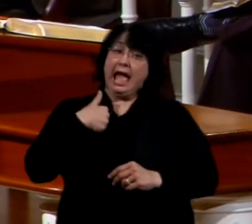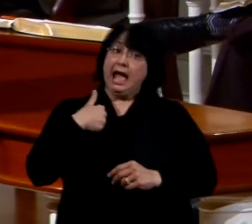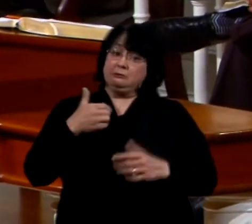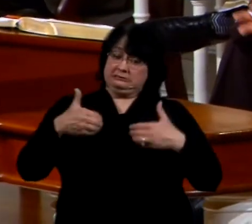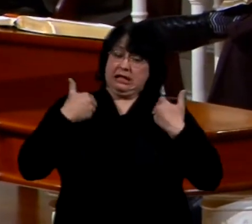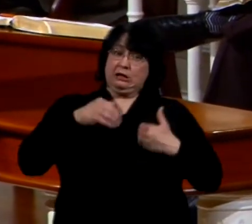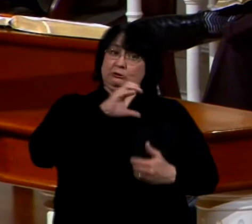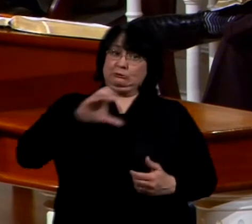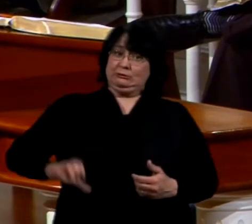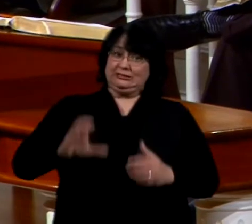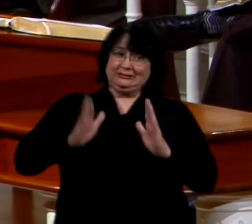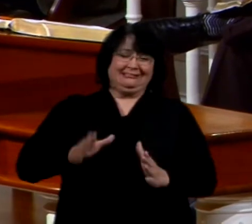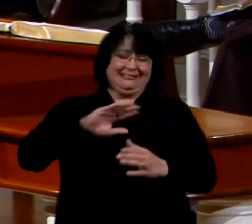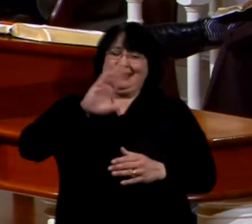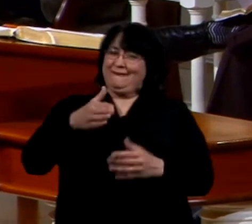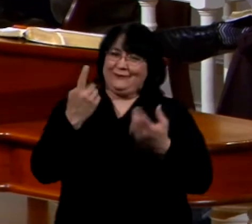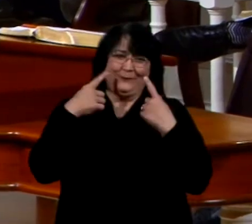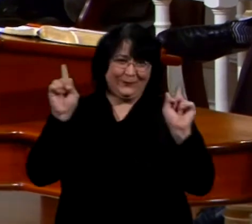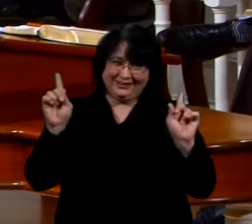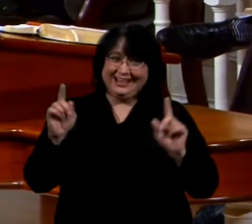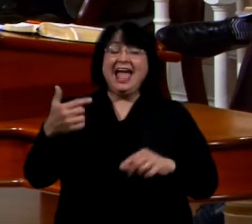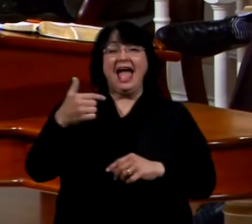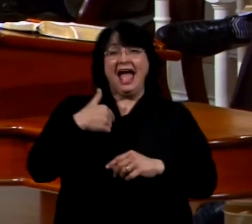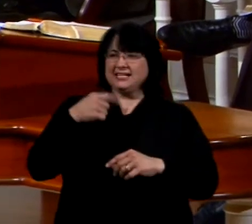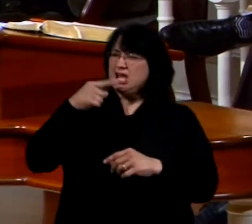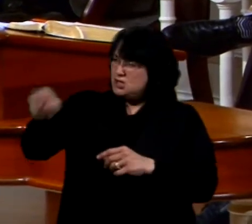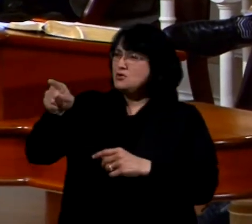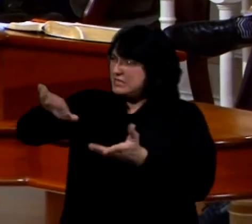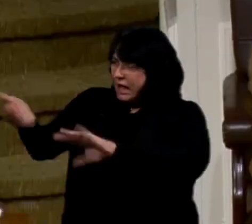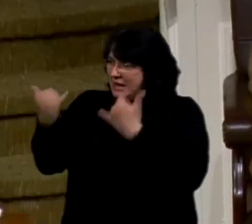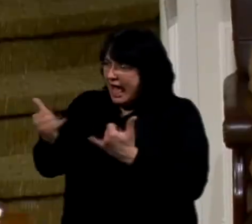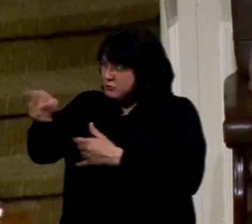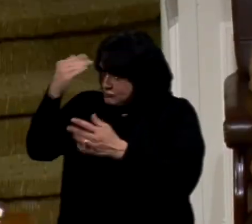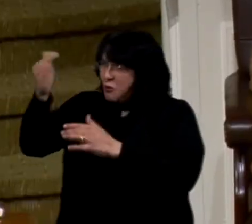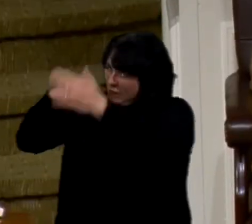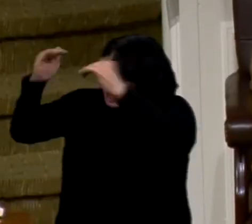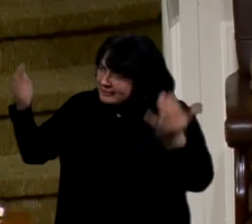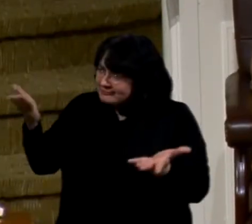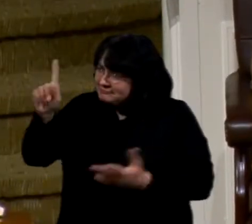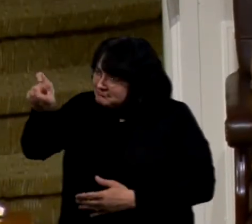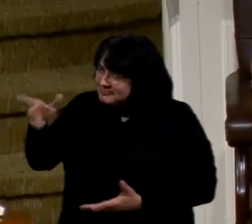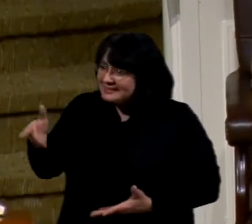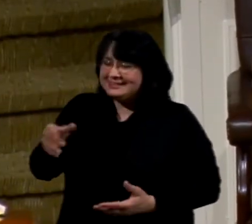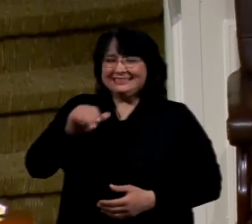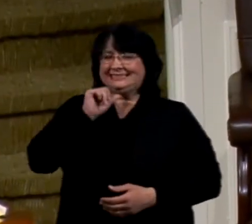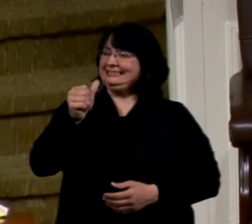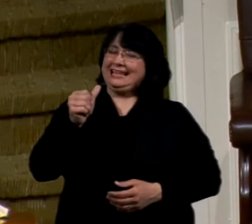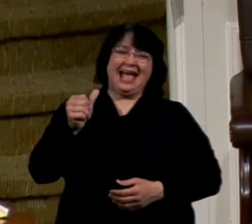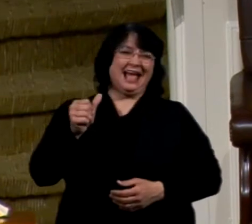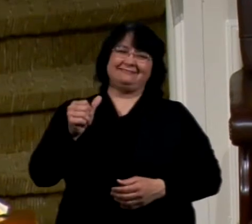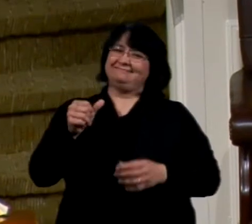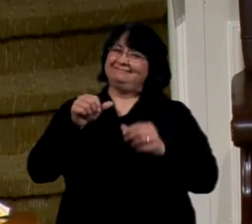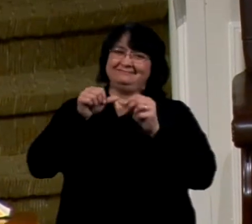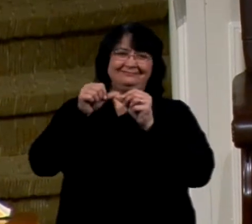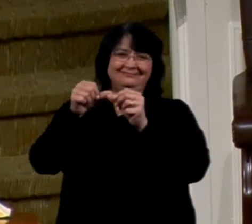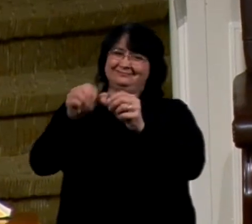Christian. It never worked. And say, hey, if you died right now, you know you go to heaven. You're not going to get very far with that